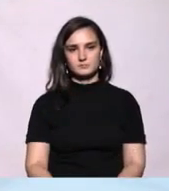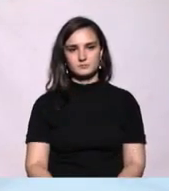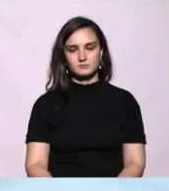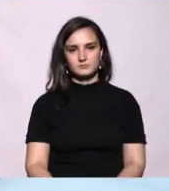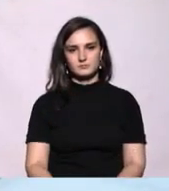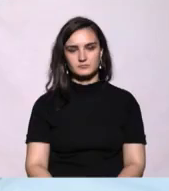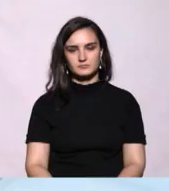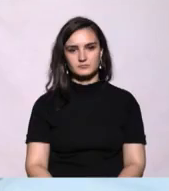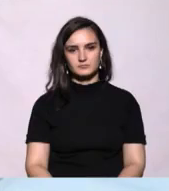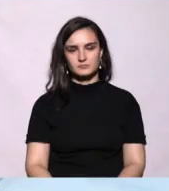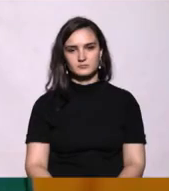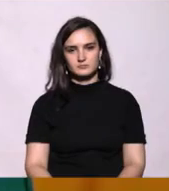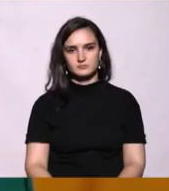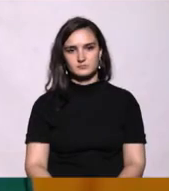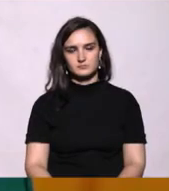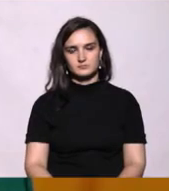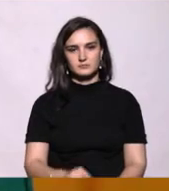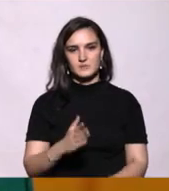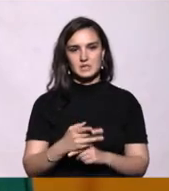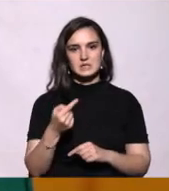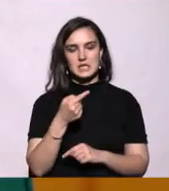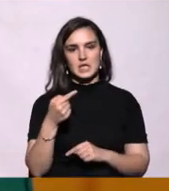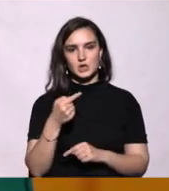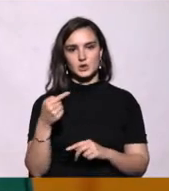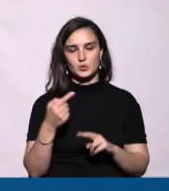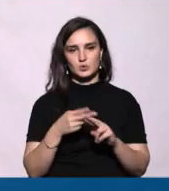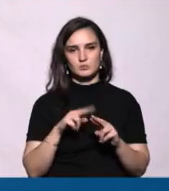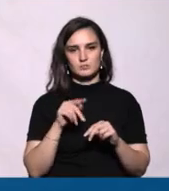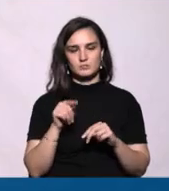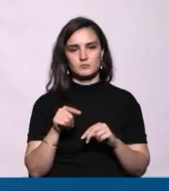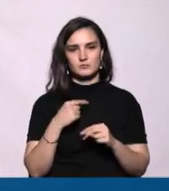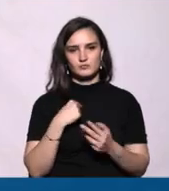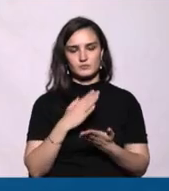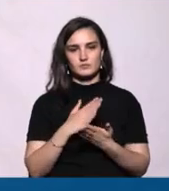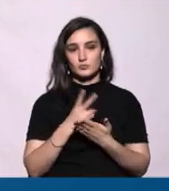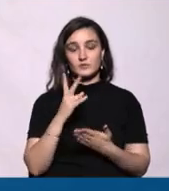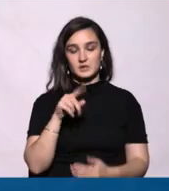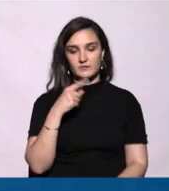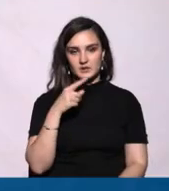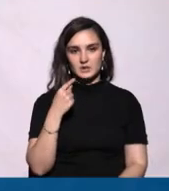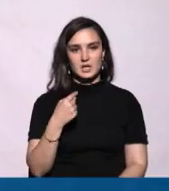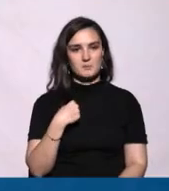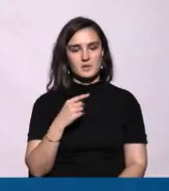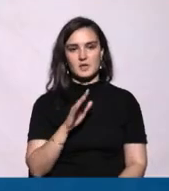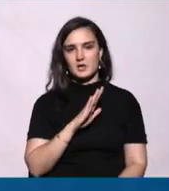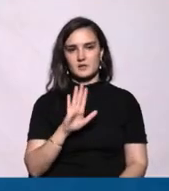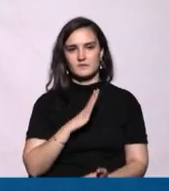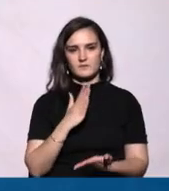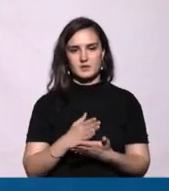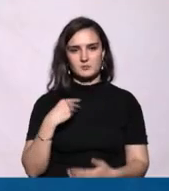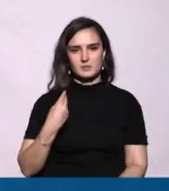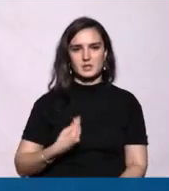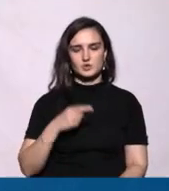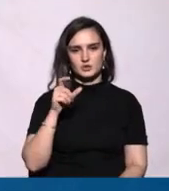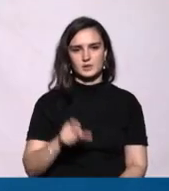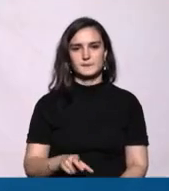see here that it is a negative sentence. So, we have to say I am not